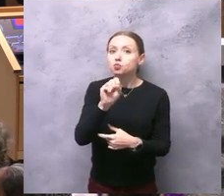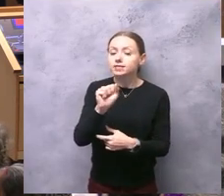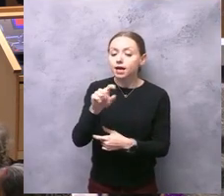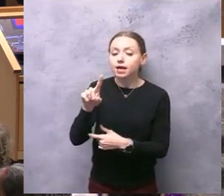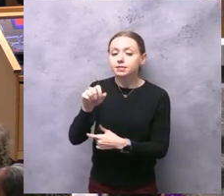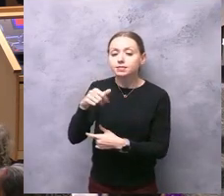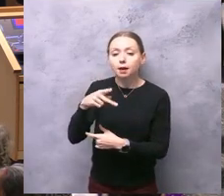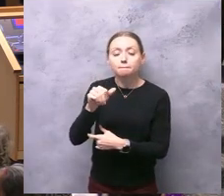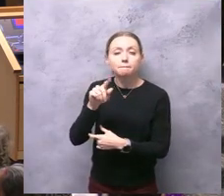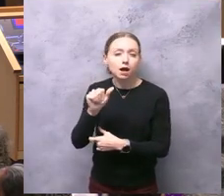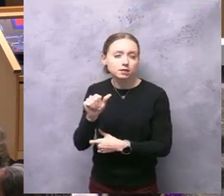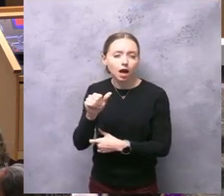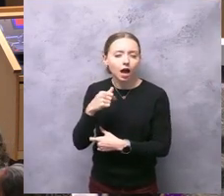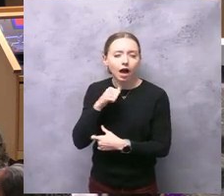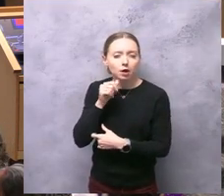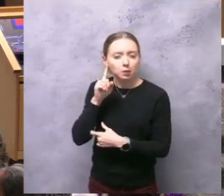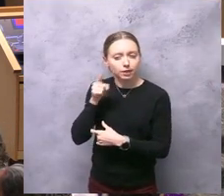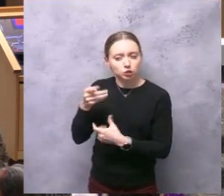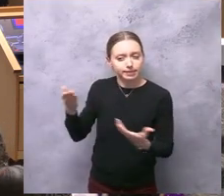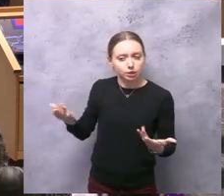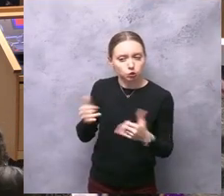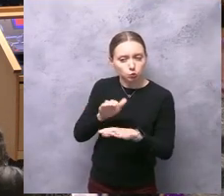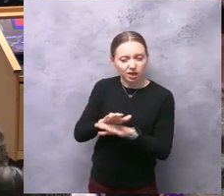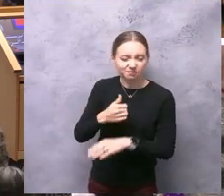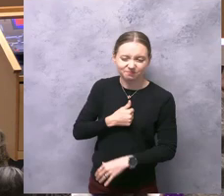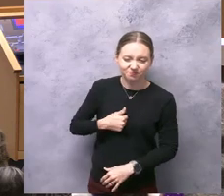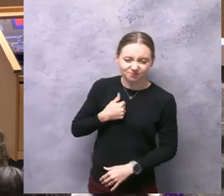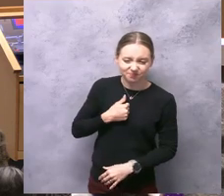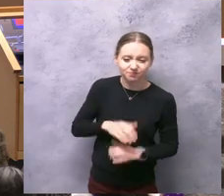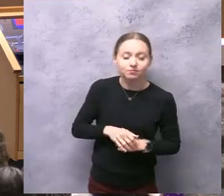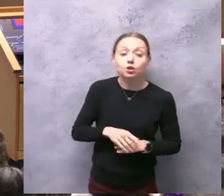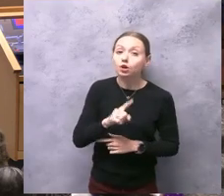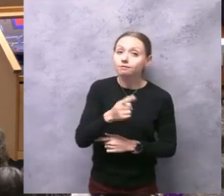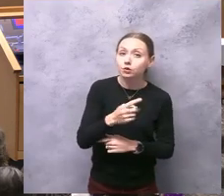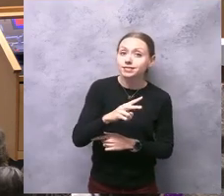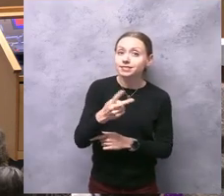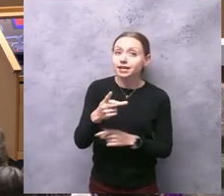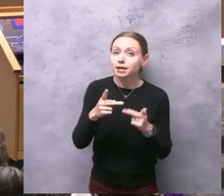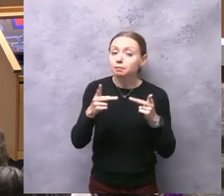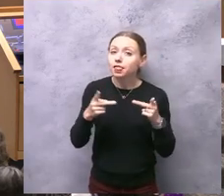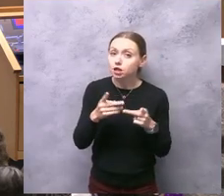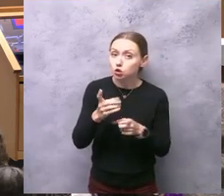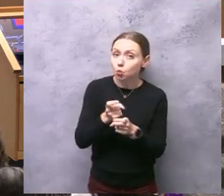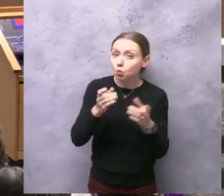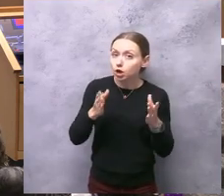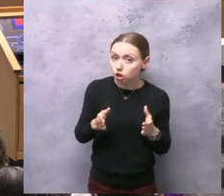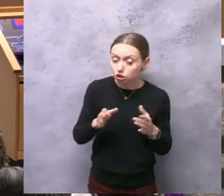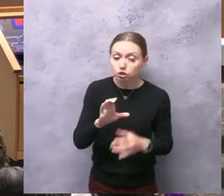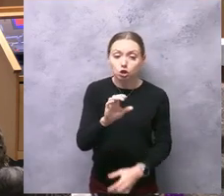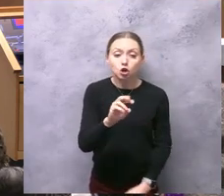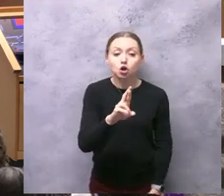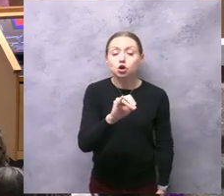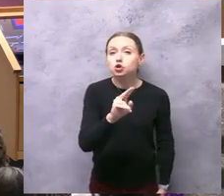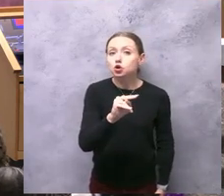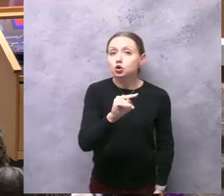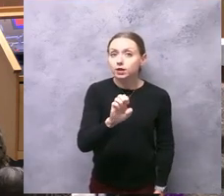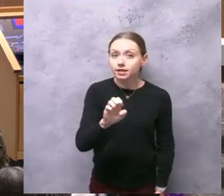able to make it. I'm sorry about that. All right, first and second place winners are Corinne